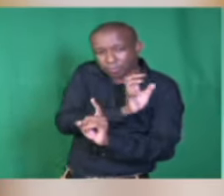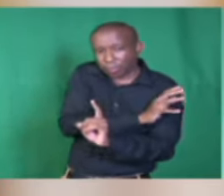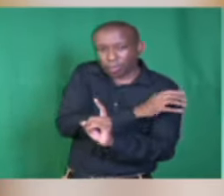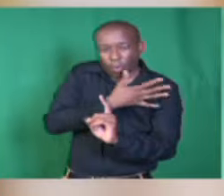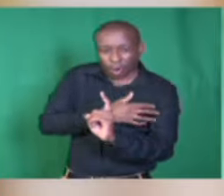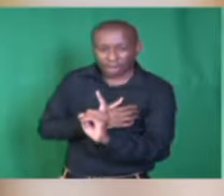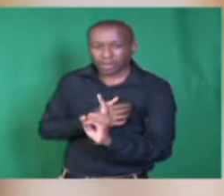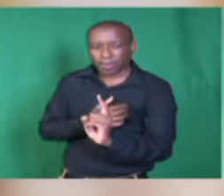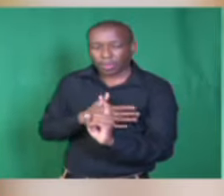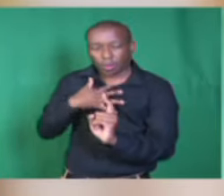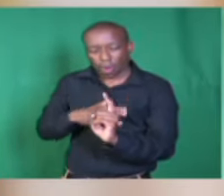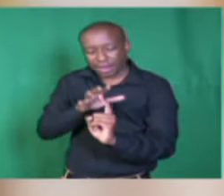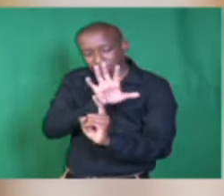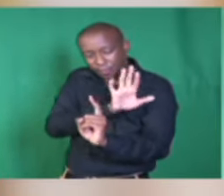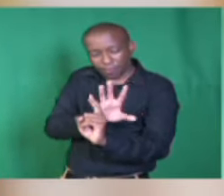him unpopular